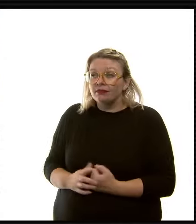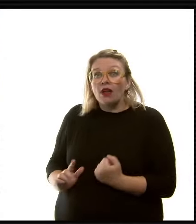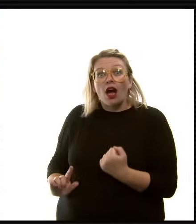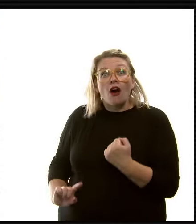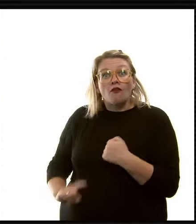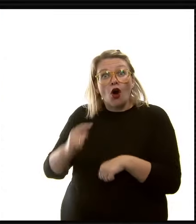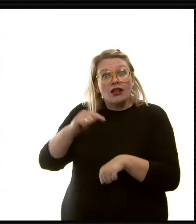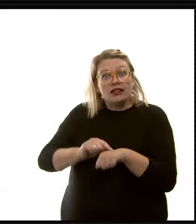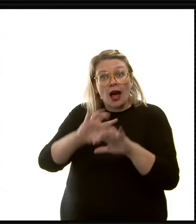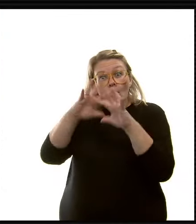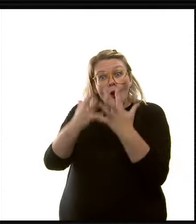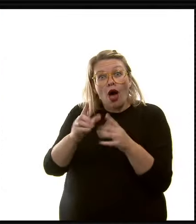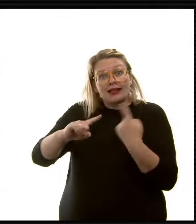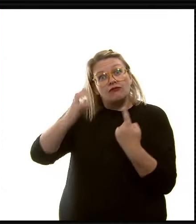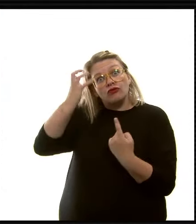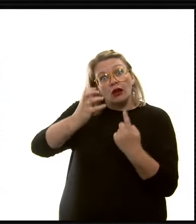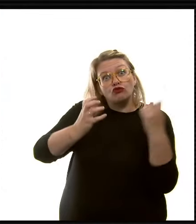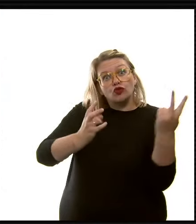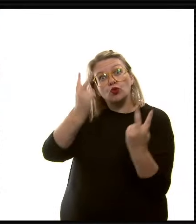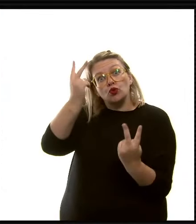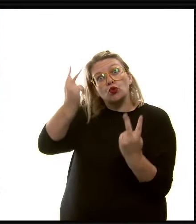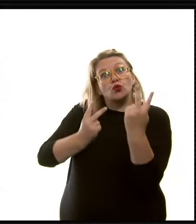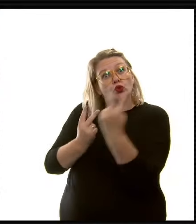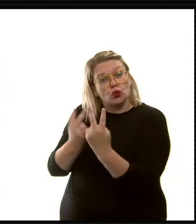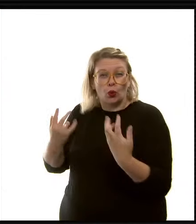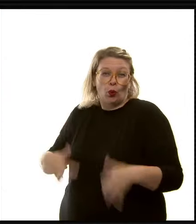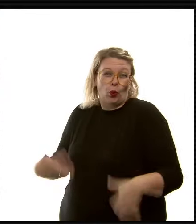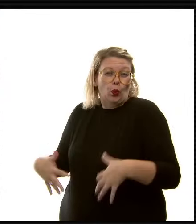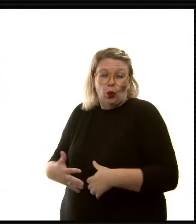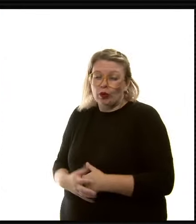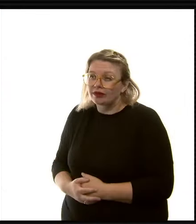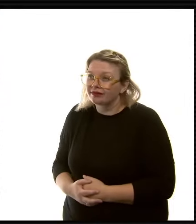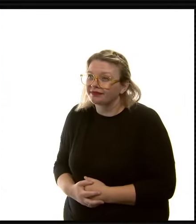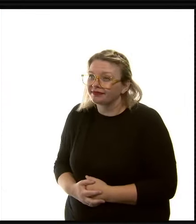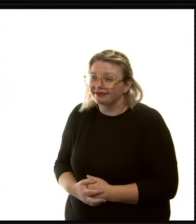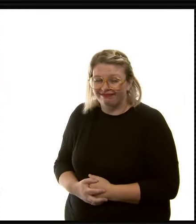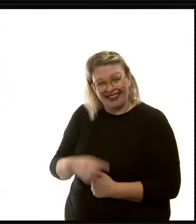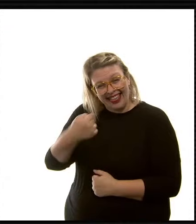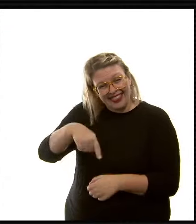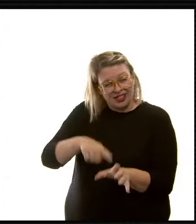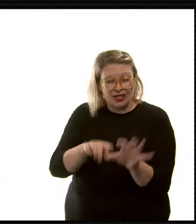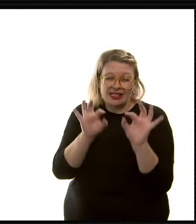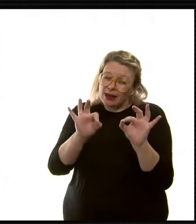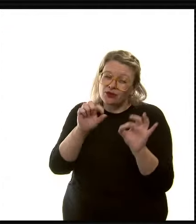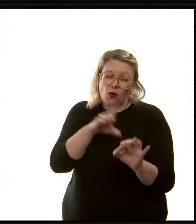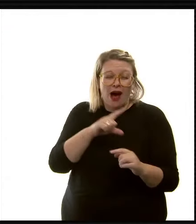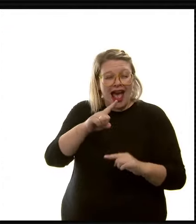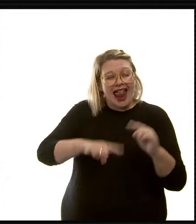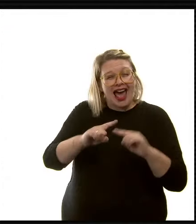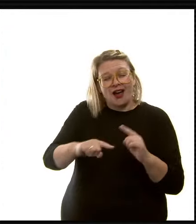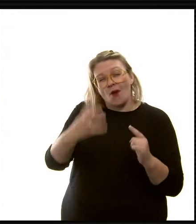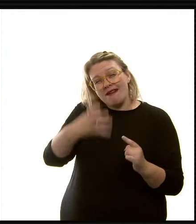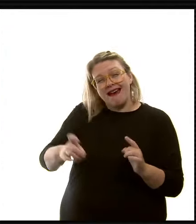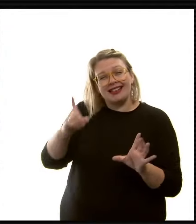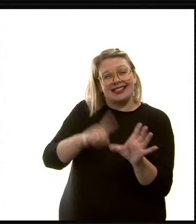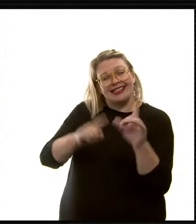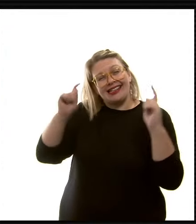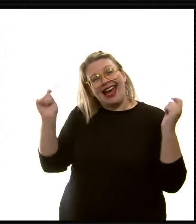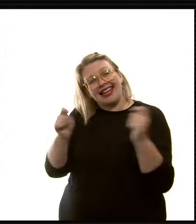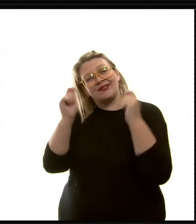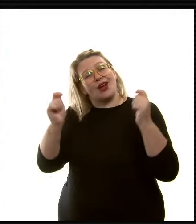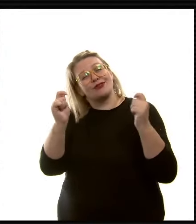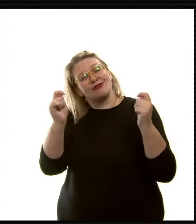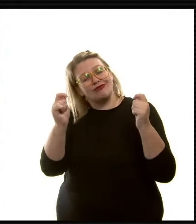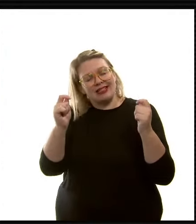builders from around the world. This is so exciting. Now, as we've heard, this is a very special year as we celebrate LEGO Group's 90th anniversary. So to mark